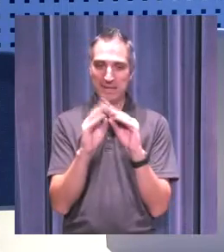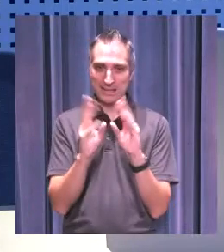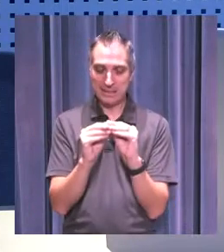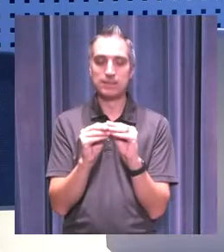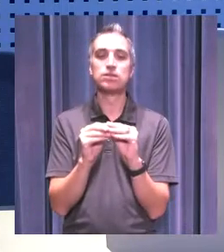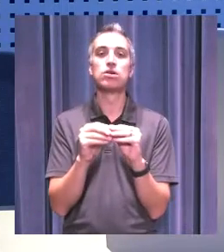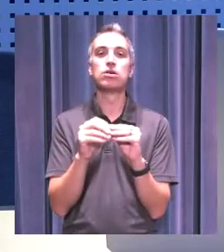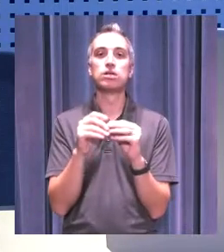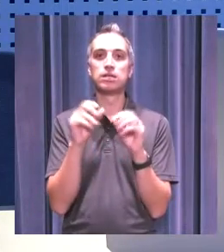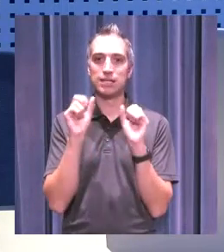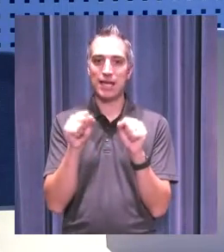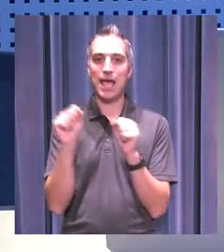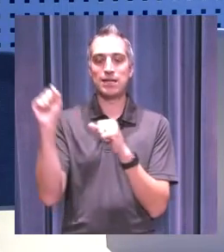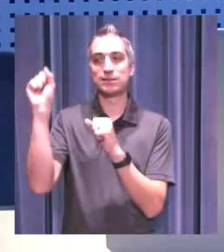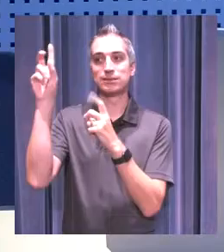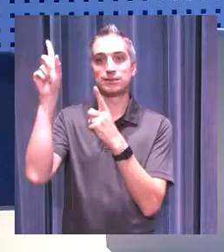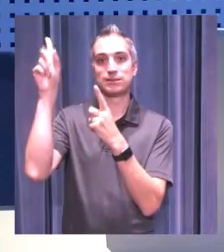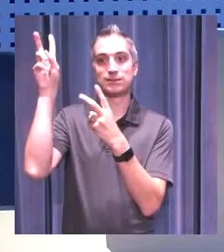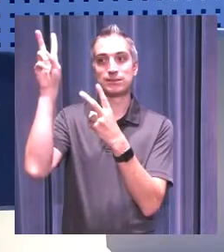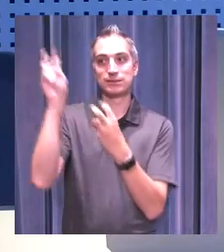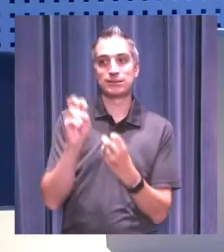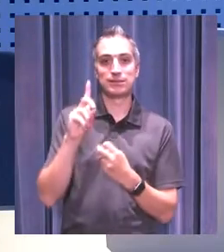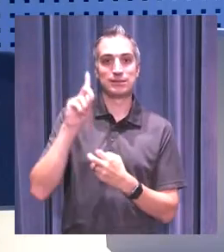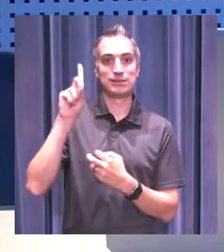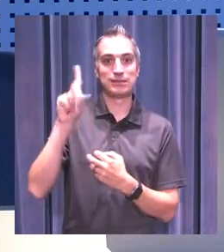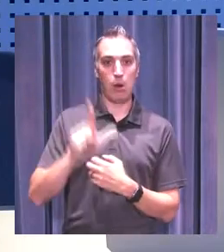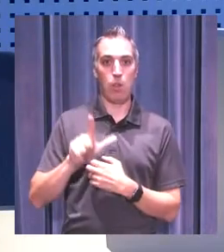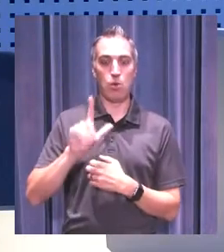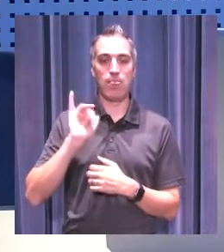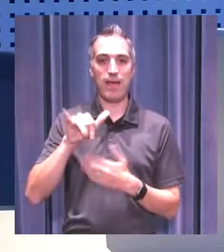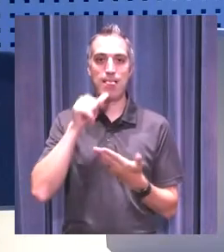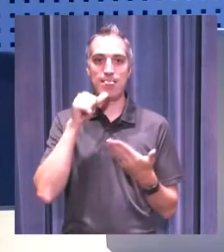to download those letters on our website,